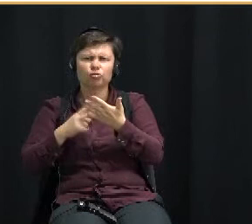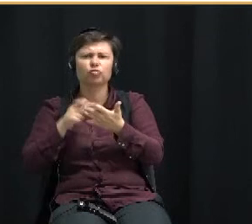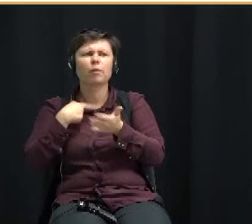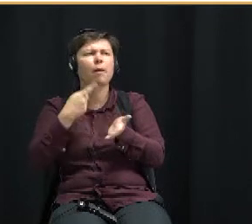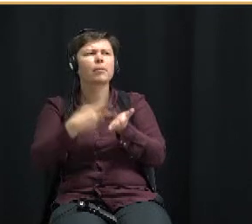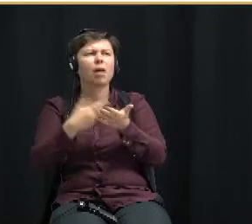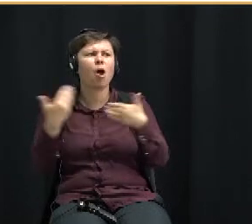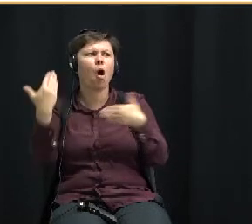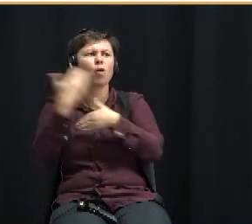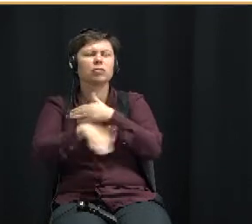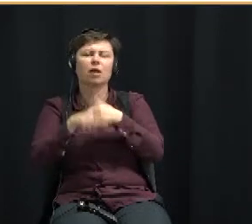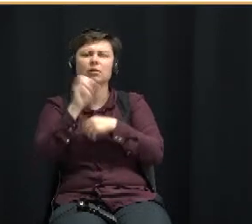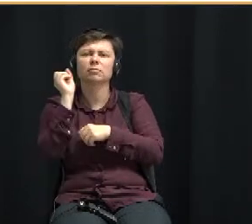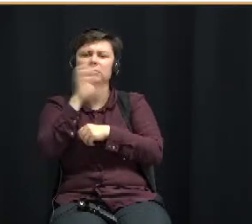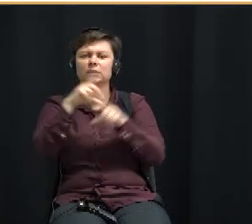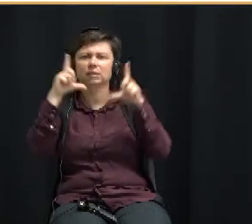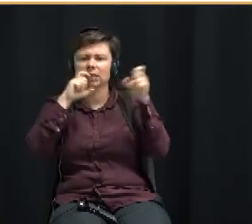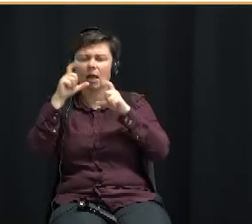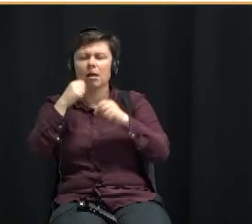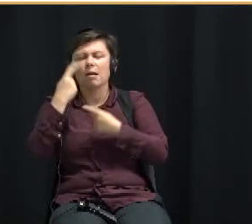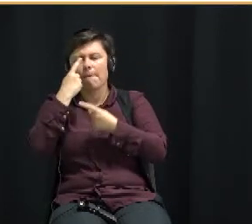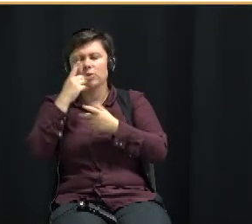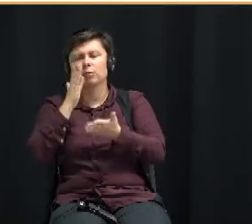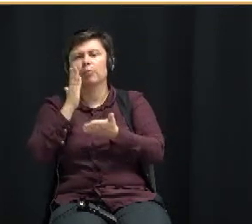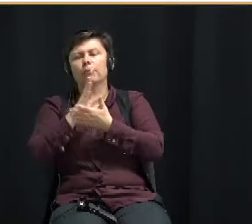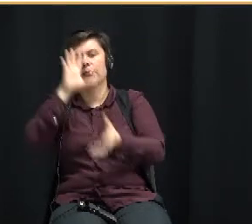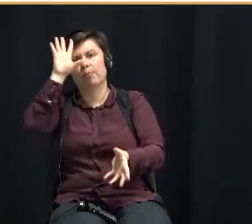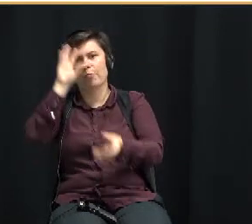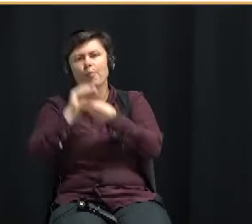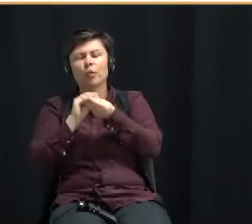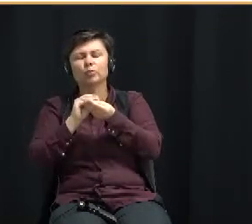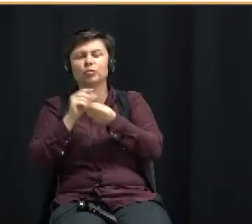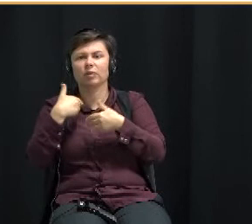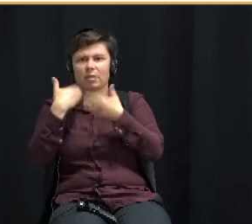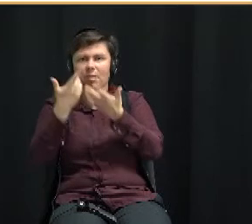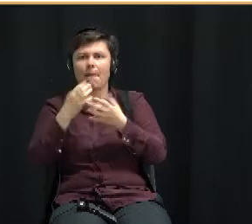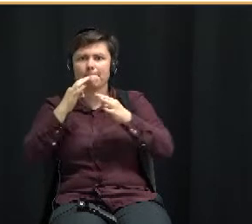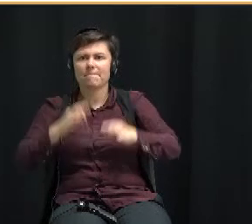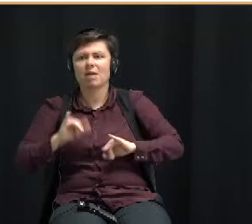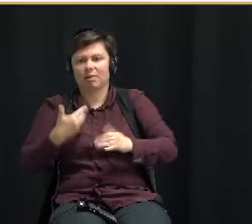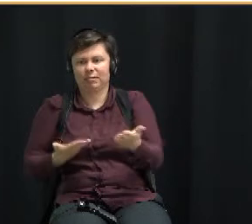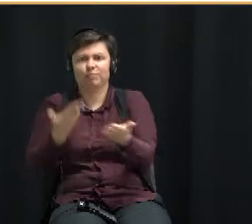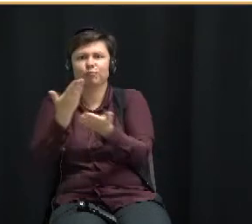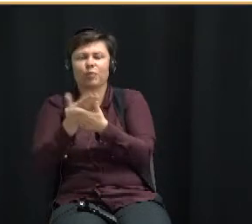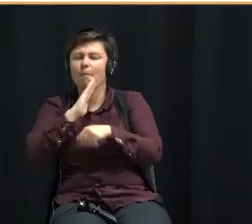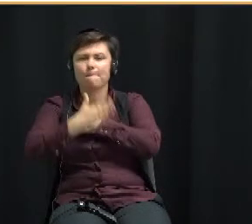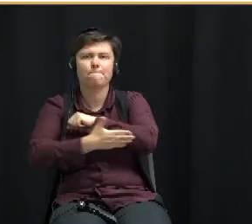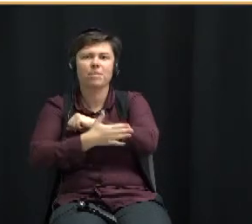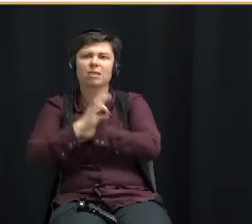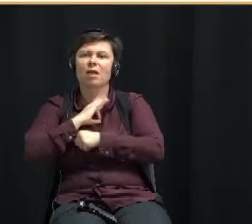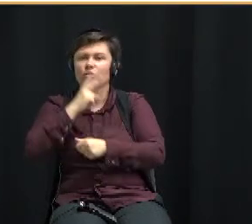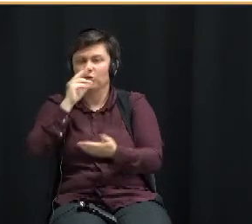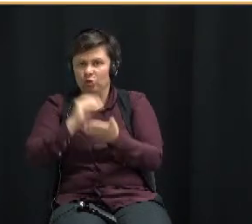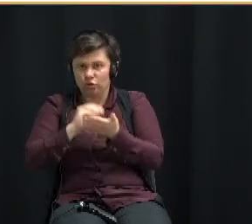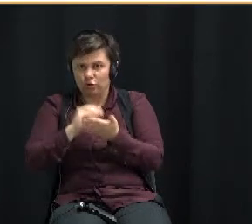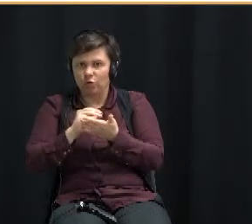to come with some conclusions and some recommendations based on our experience, based on also what